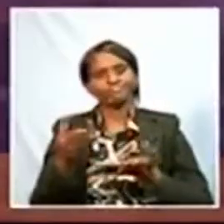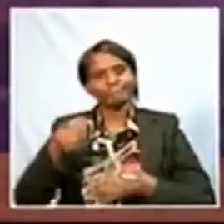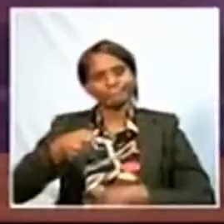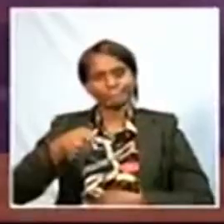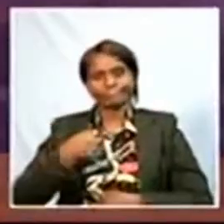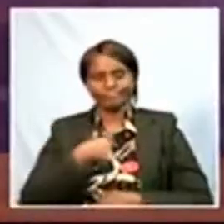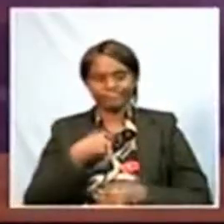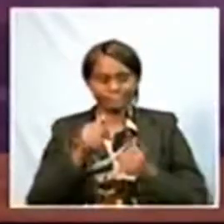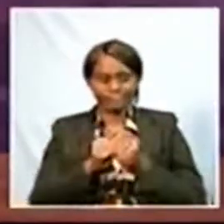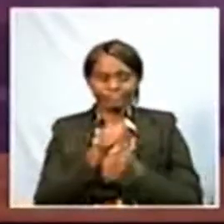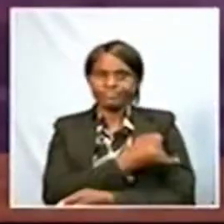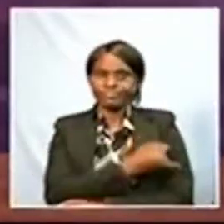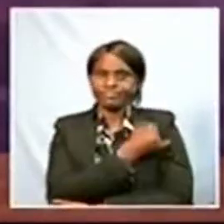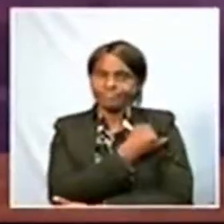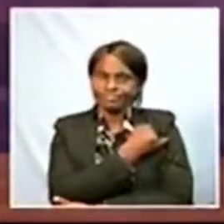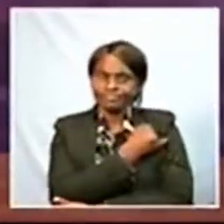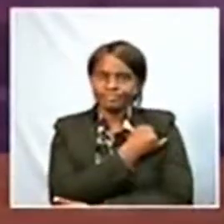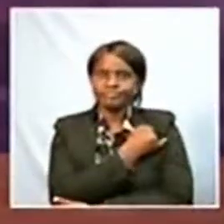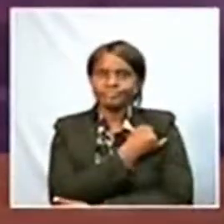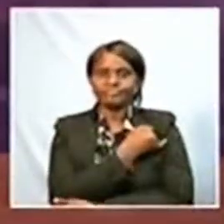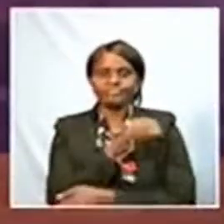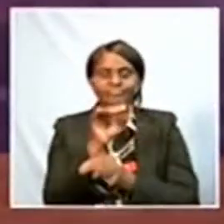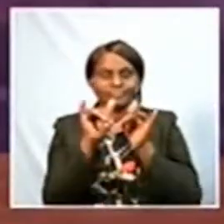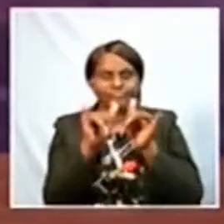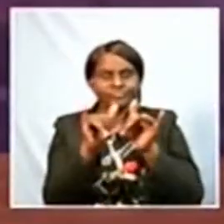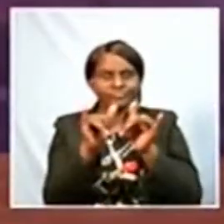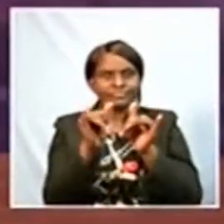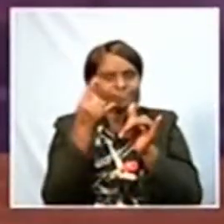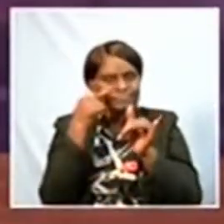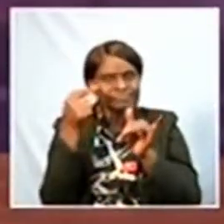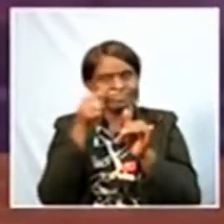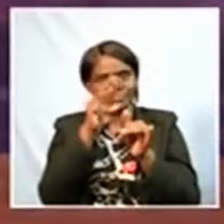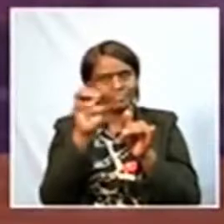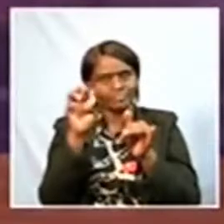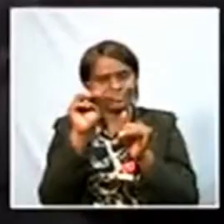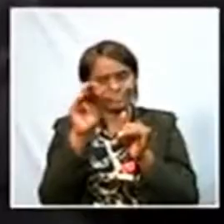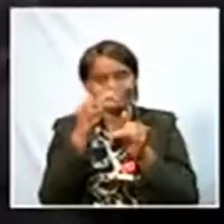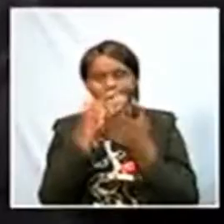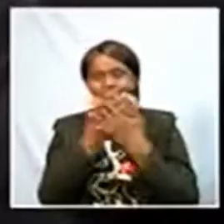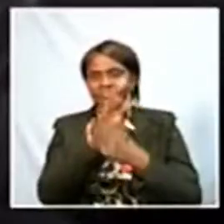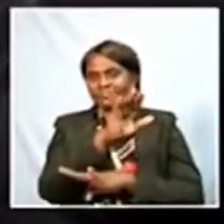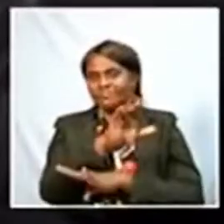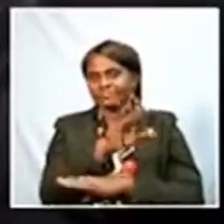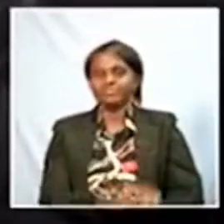that's Chola Kauma and Jason Manda. So do stand by for Gwembe Town Council. Good afternoon.